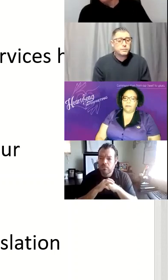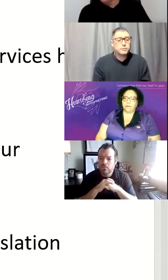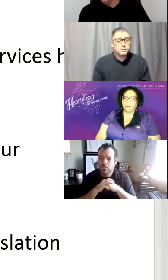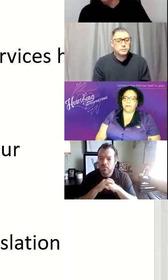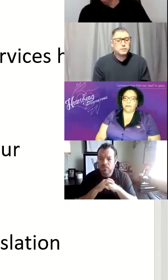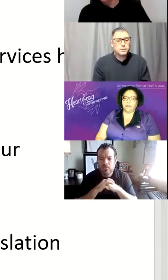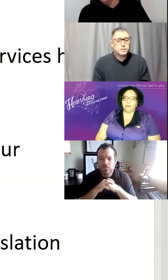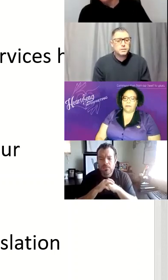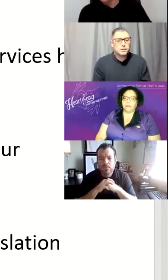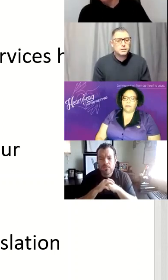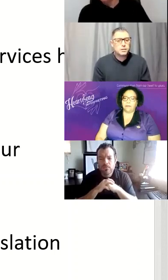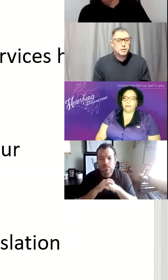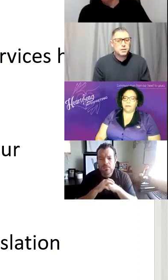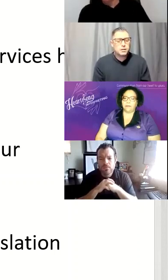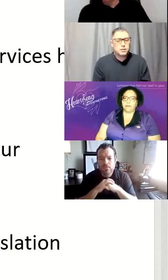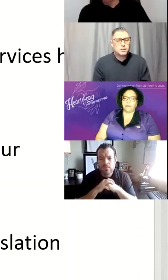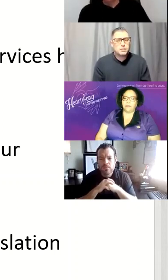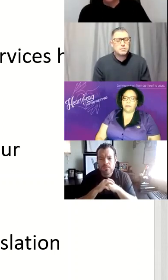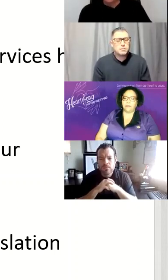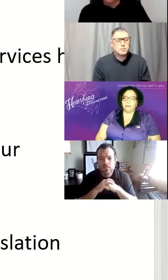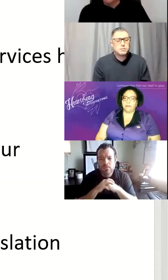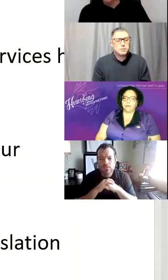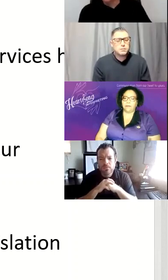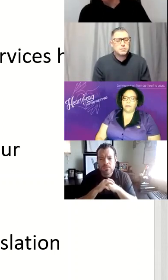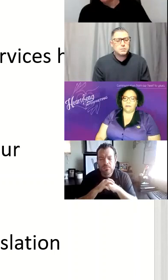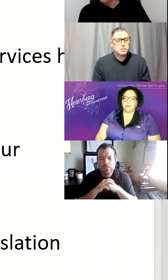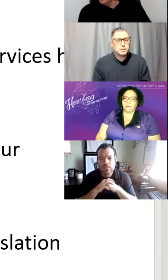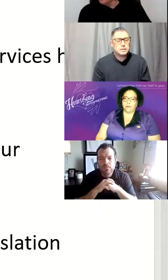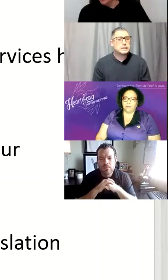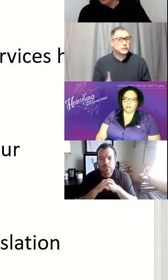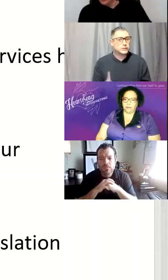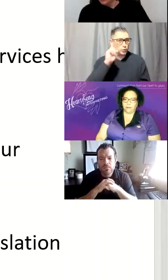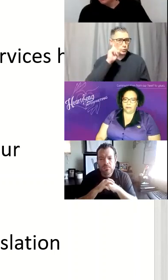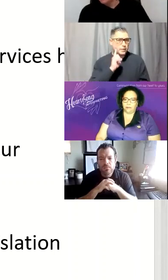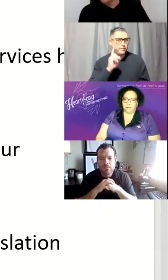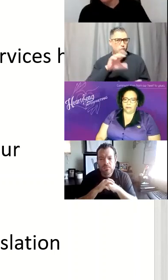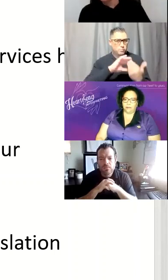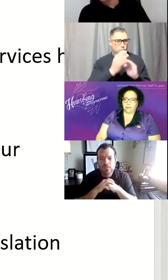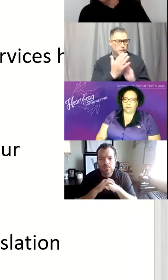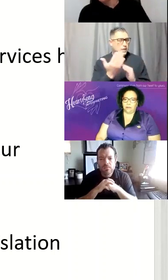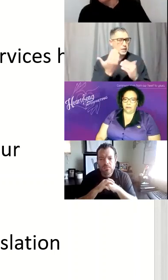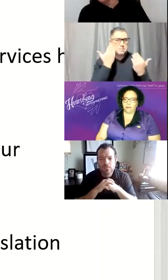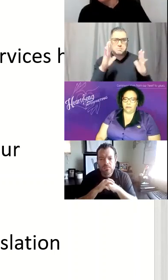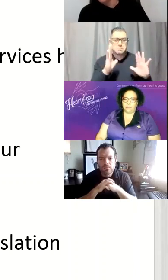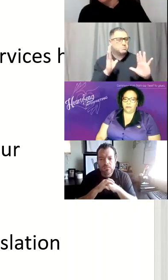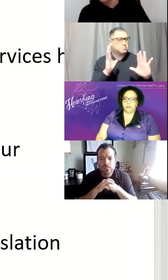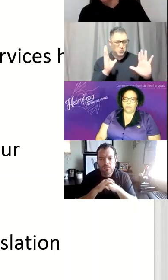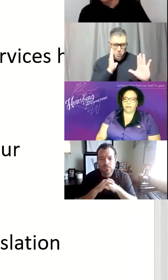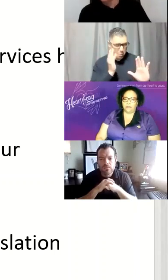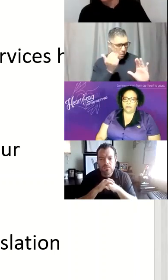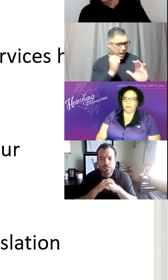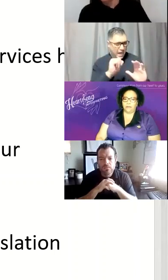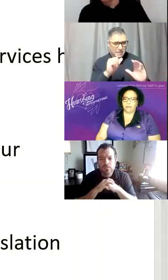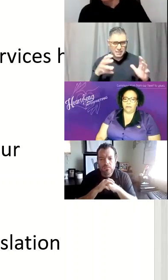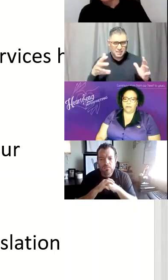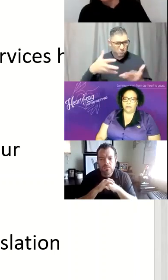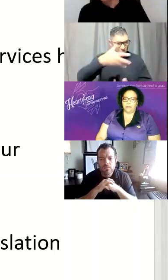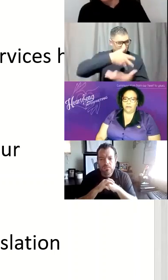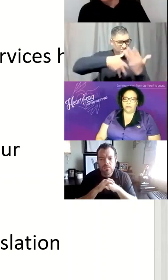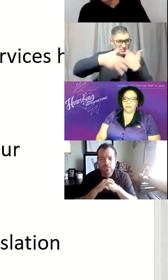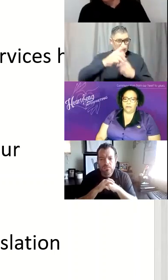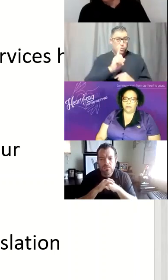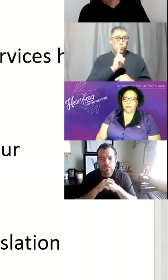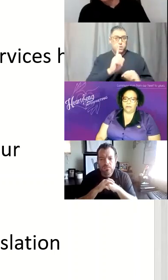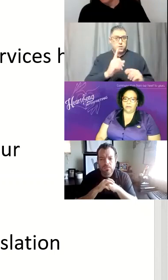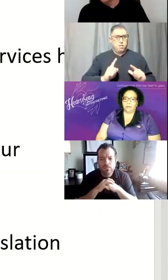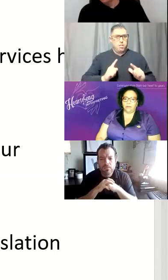Are you aware of the deaf community getting together in person at all? I know it's not something that where